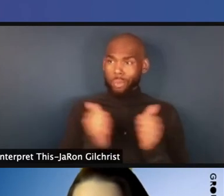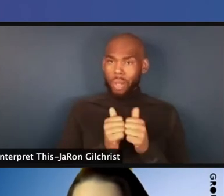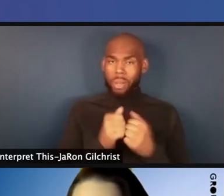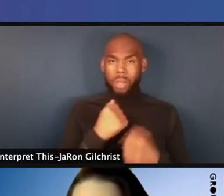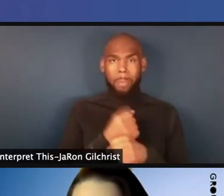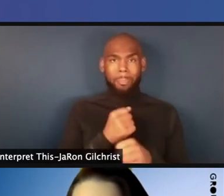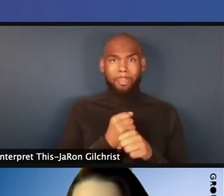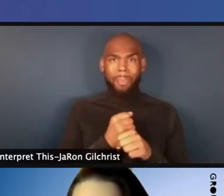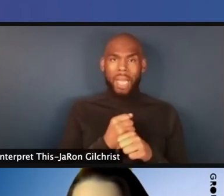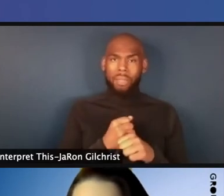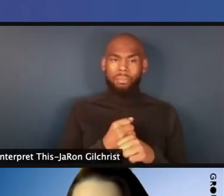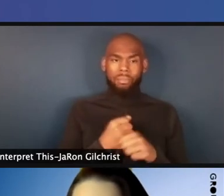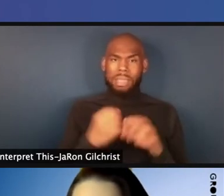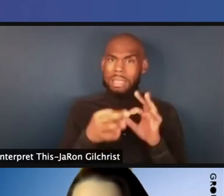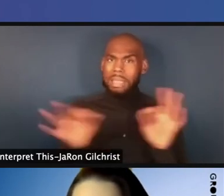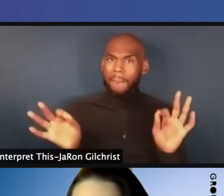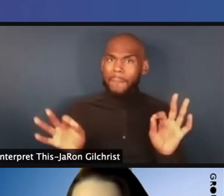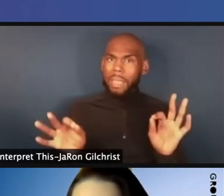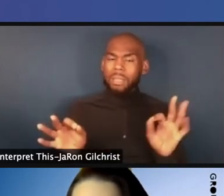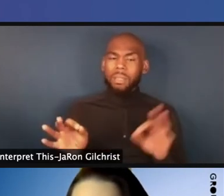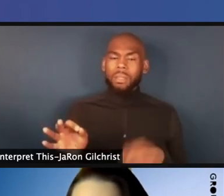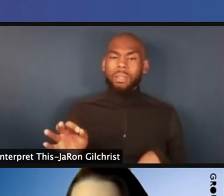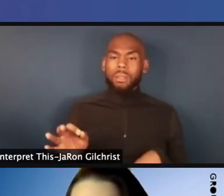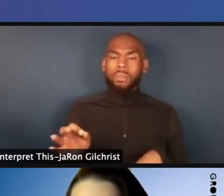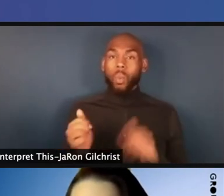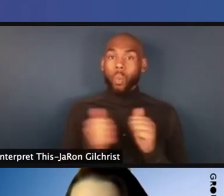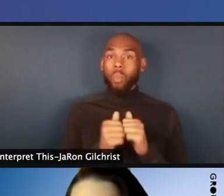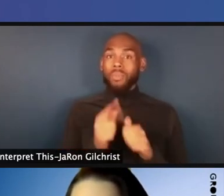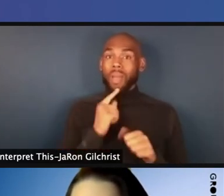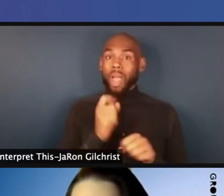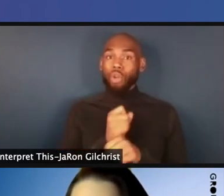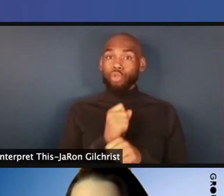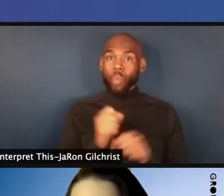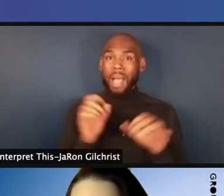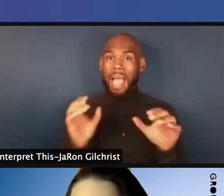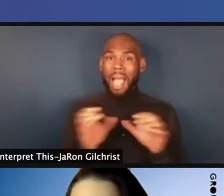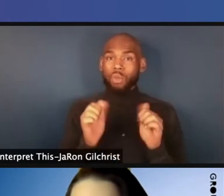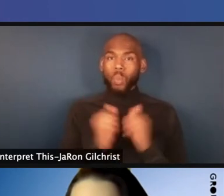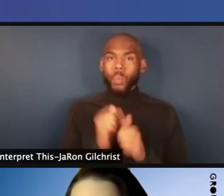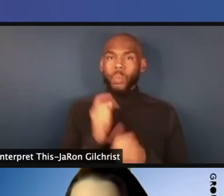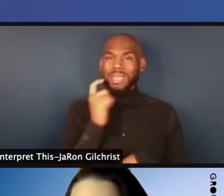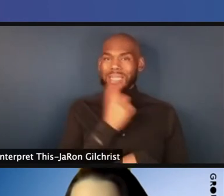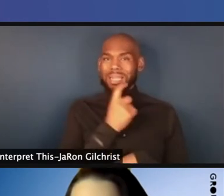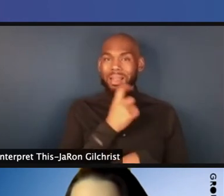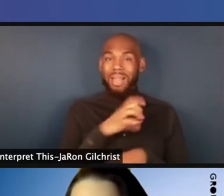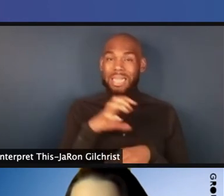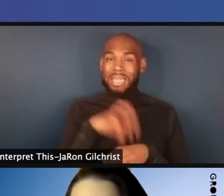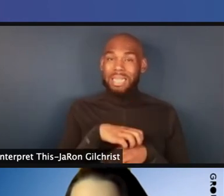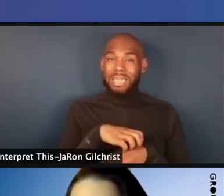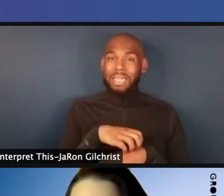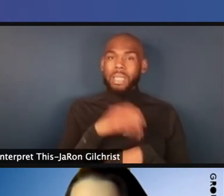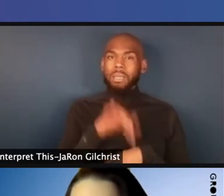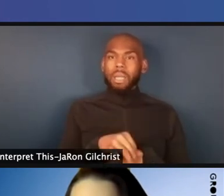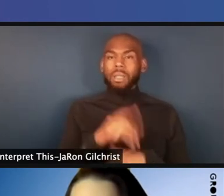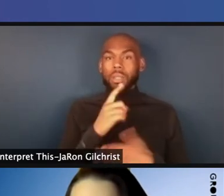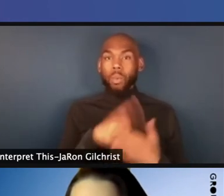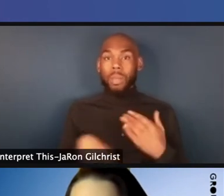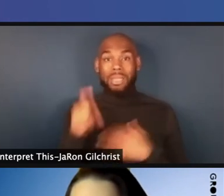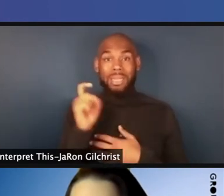statement with teeth, with action. And that is so needed. And that's, I